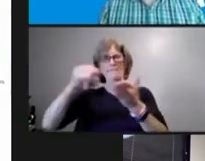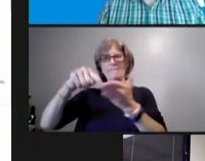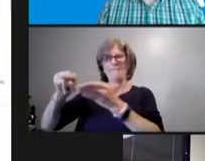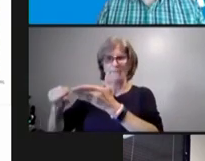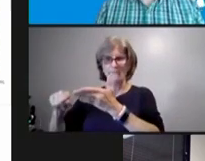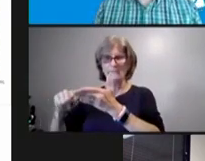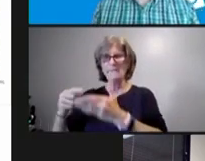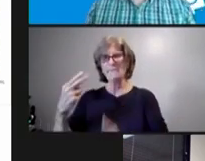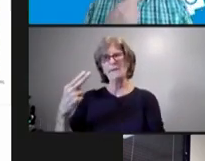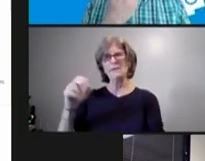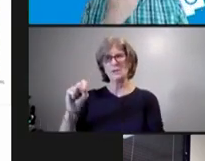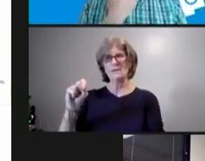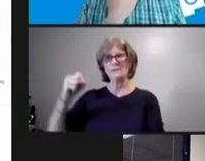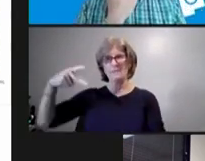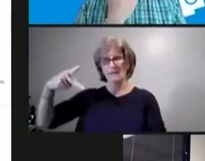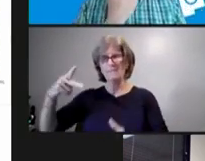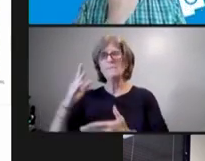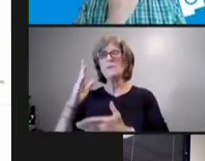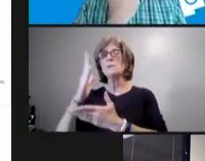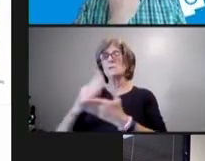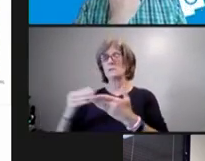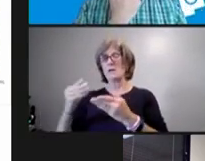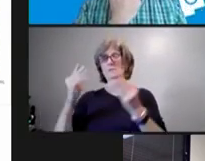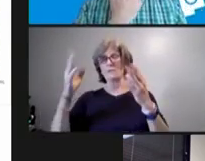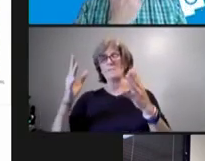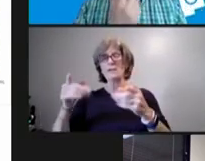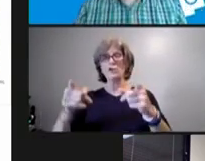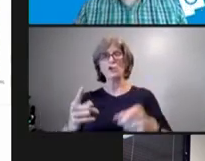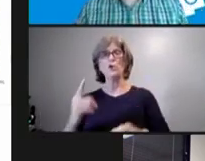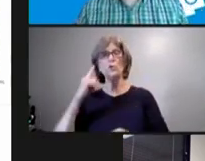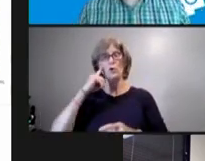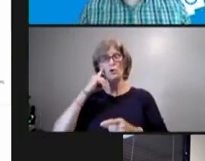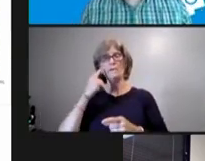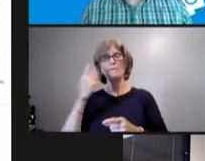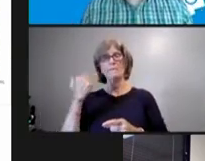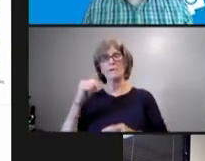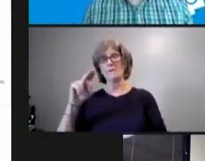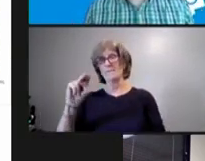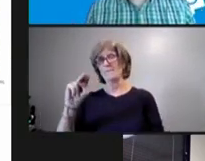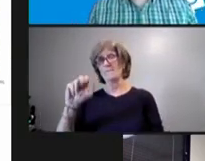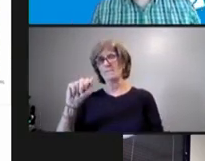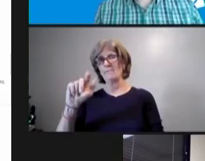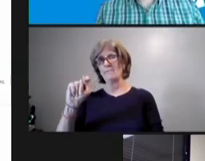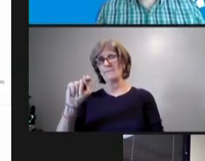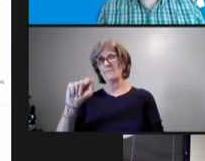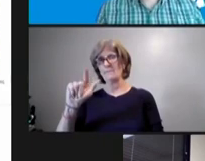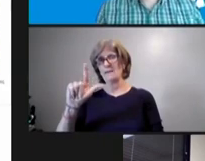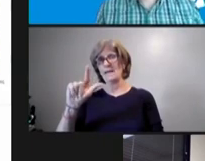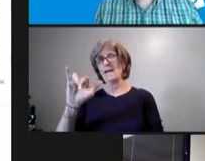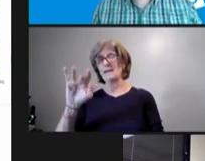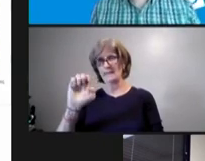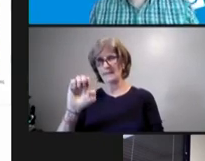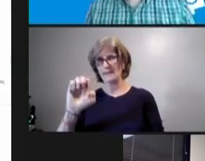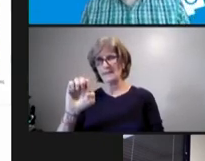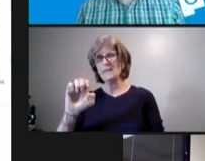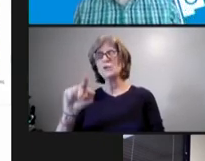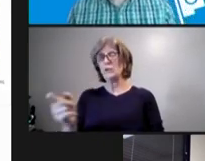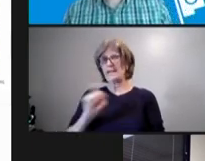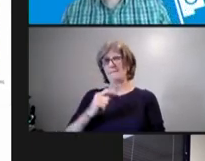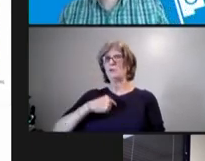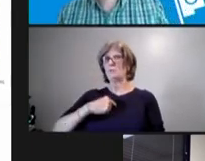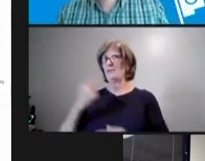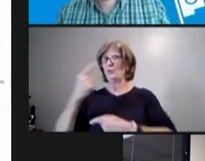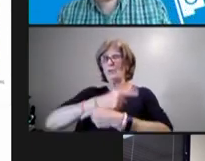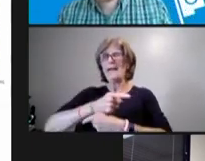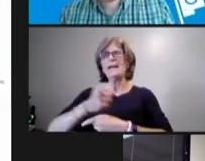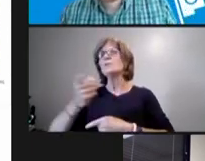HSP, some of the information that Natalie discussed, we received that today. So I didn't have time to input it into